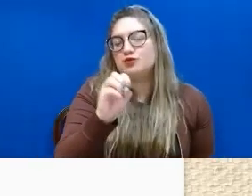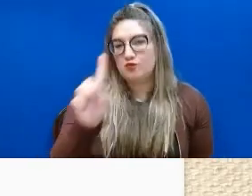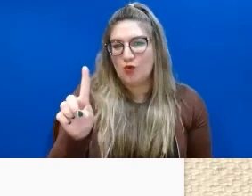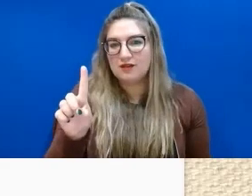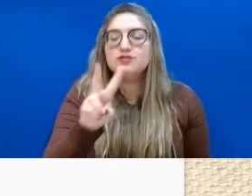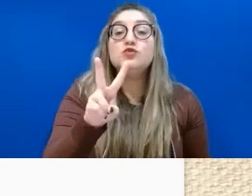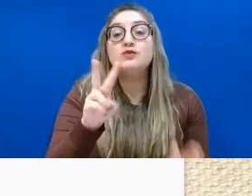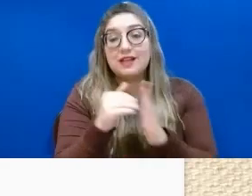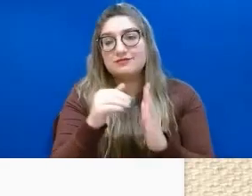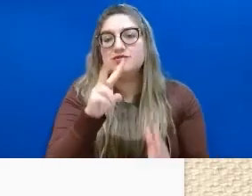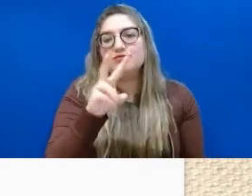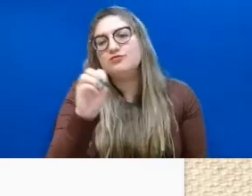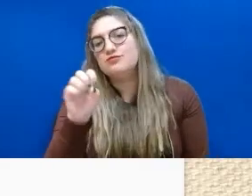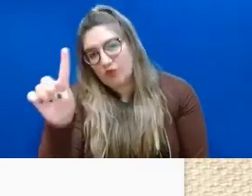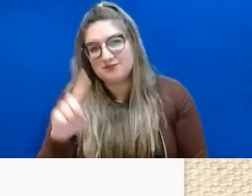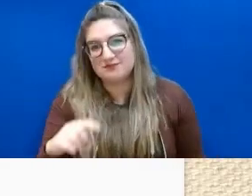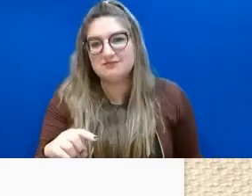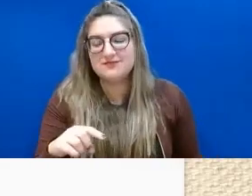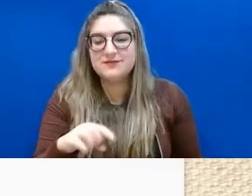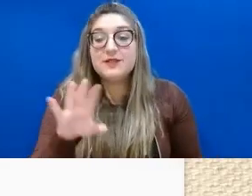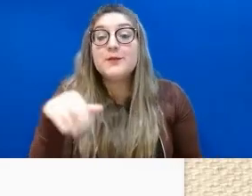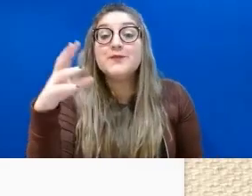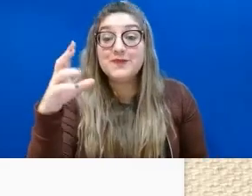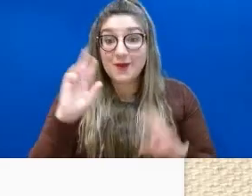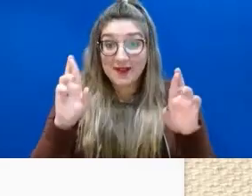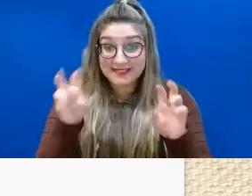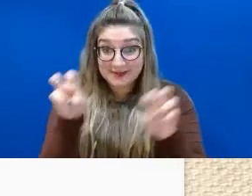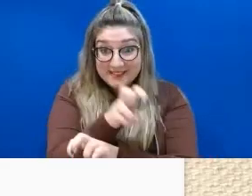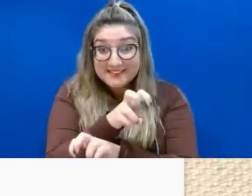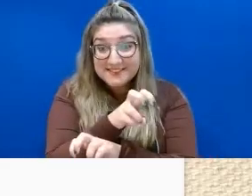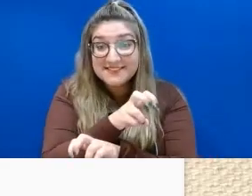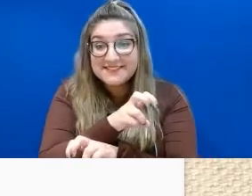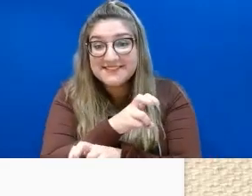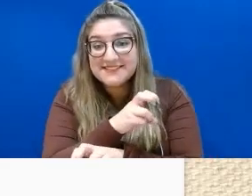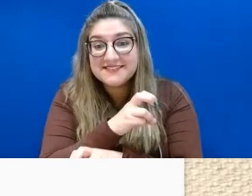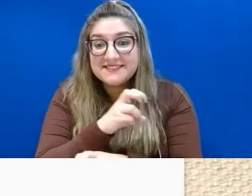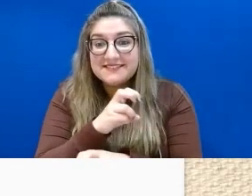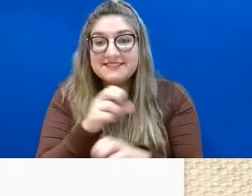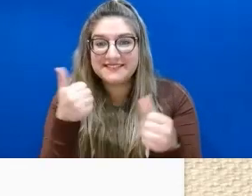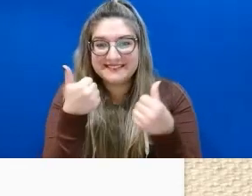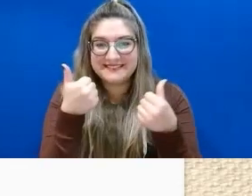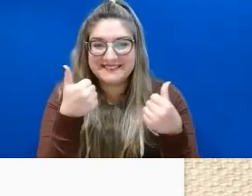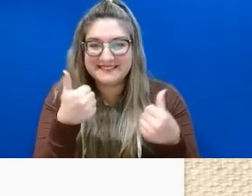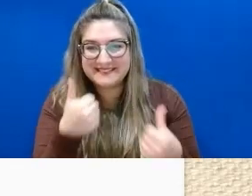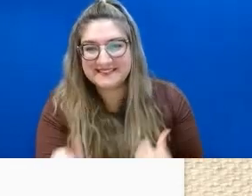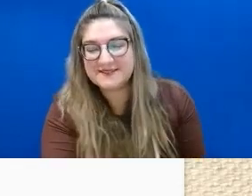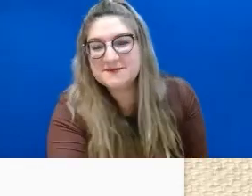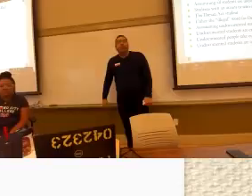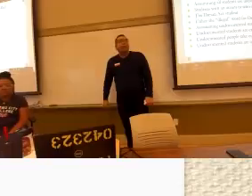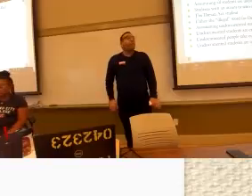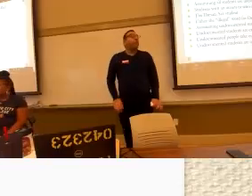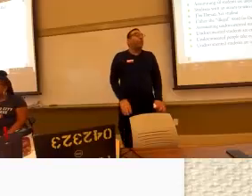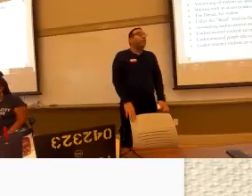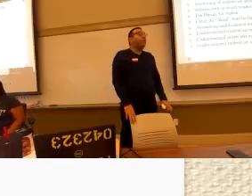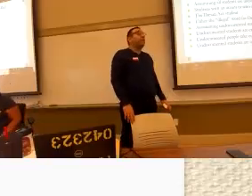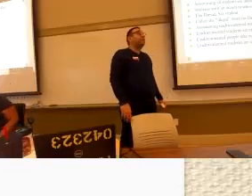financial aid. Okay, so it's another one. Oh, this is a really big one. Utilize the illegal work for dreamers, okay? Illegal